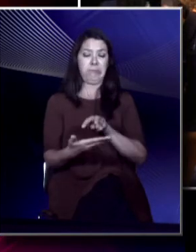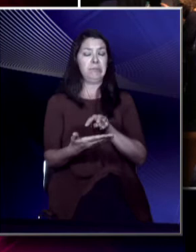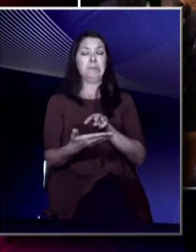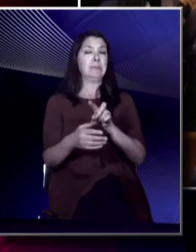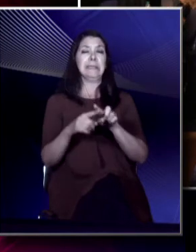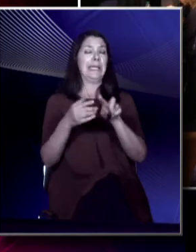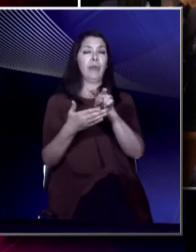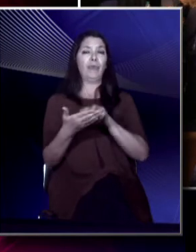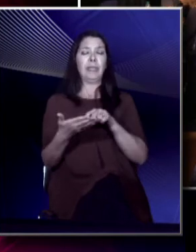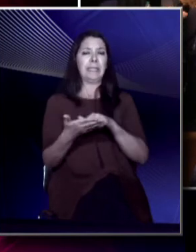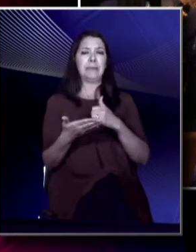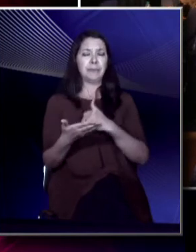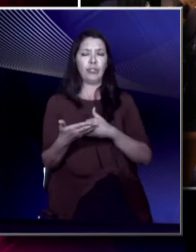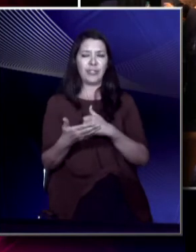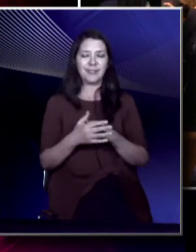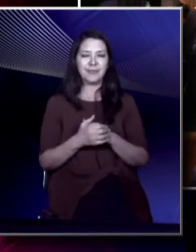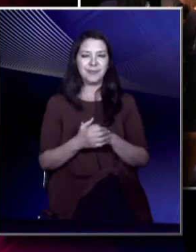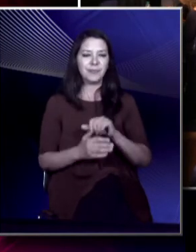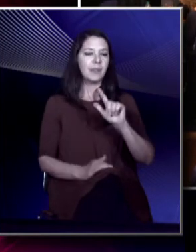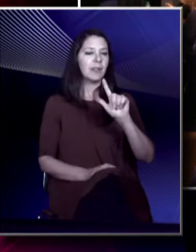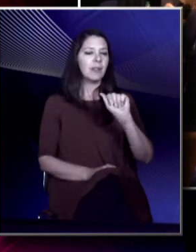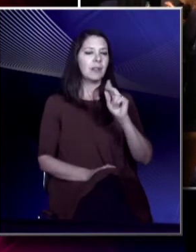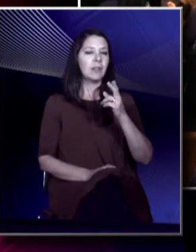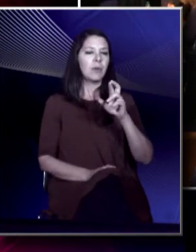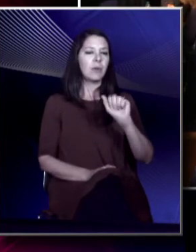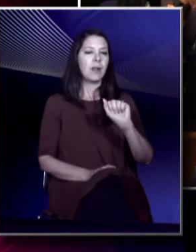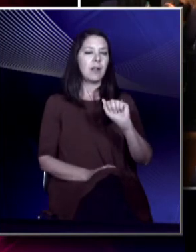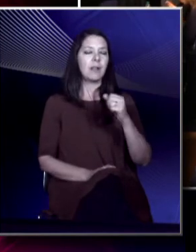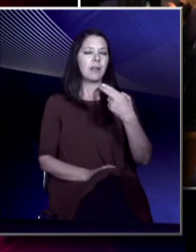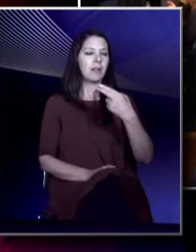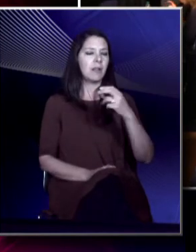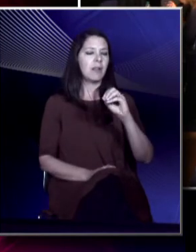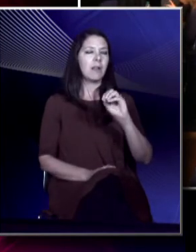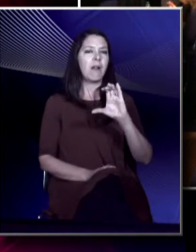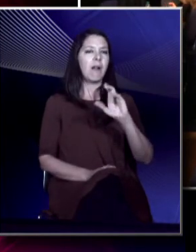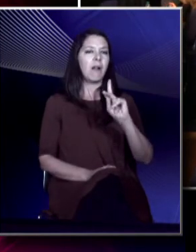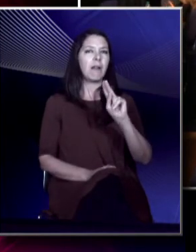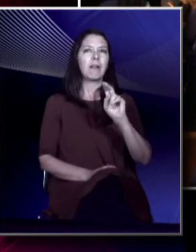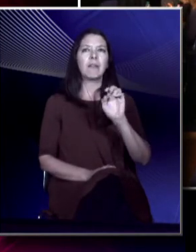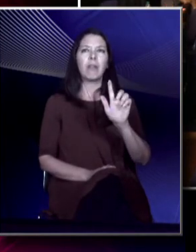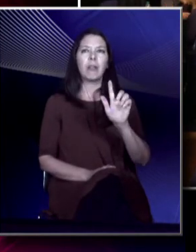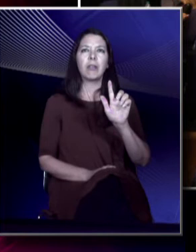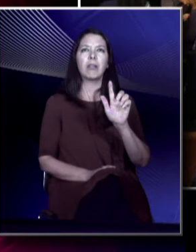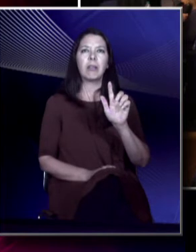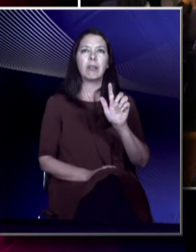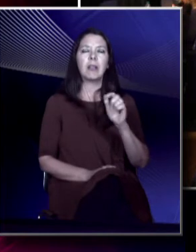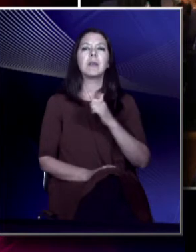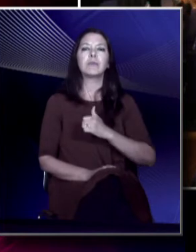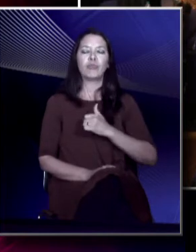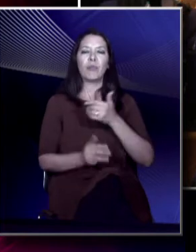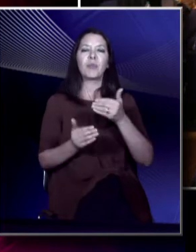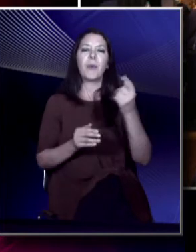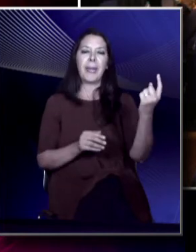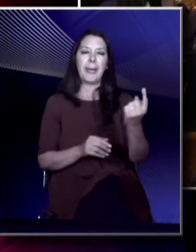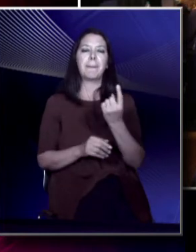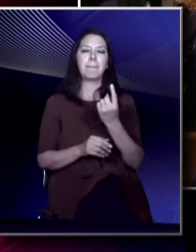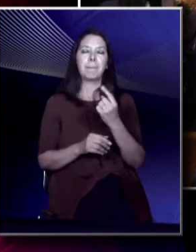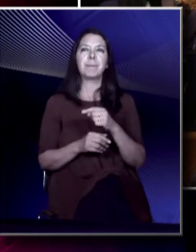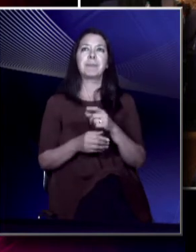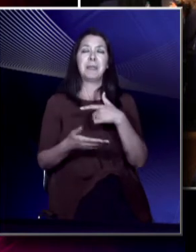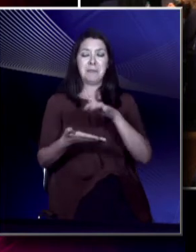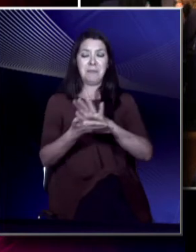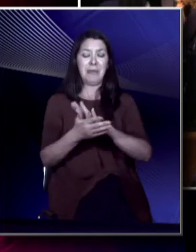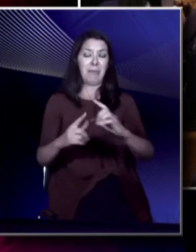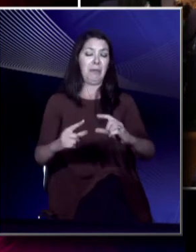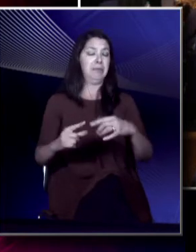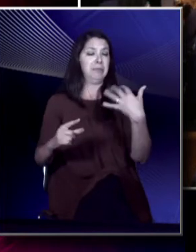sorry. It's typed. Laura Hocknell. I'm sorry, Laura. Come on up. You should see this piece of paper I'm trying to